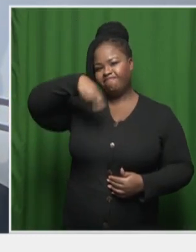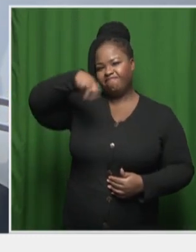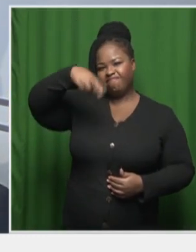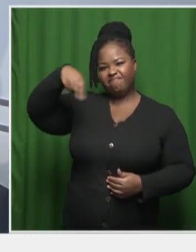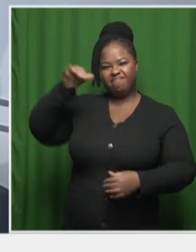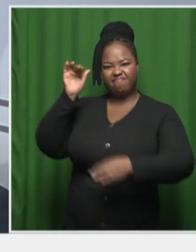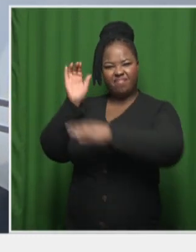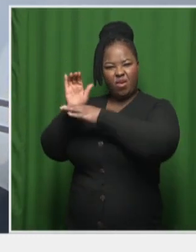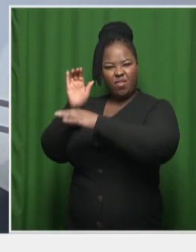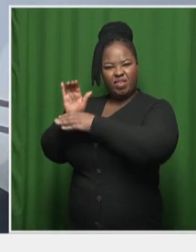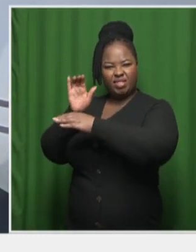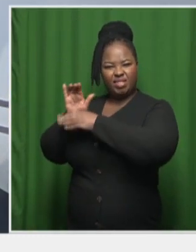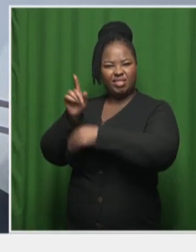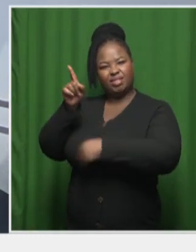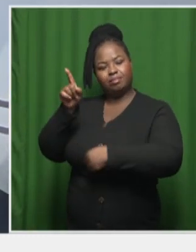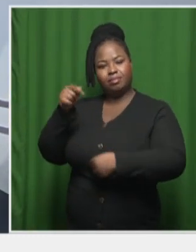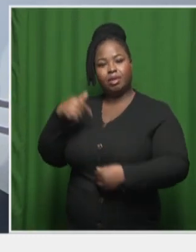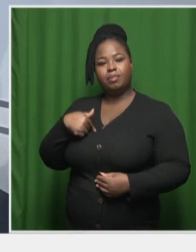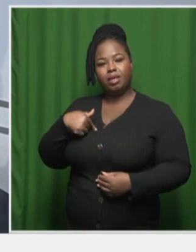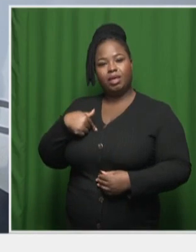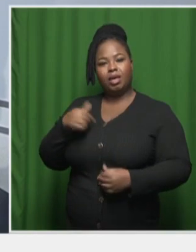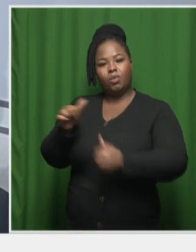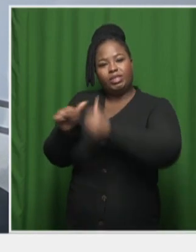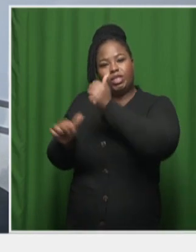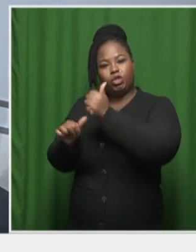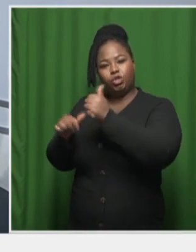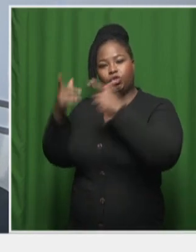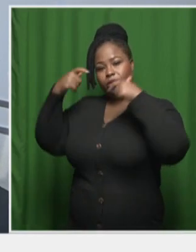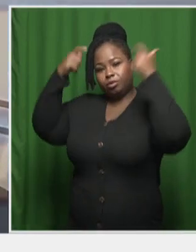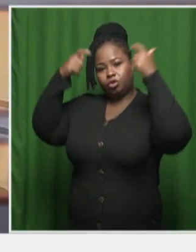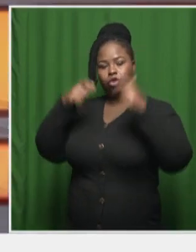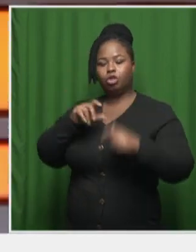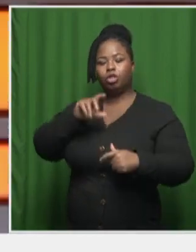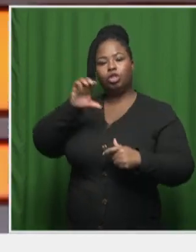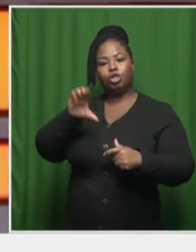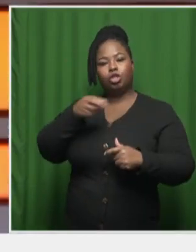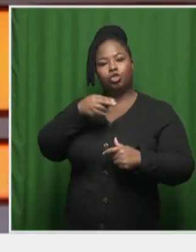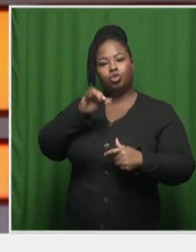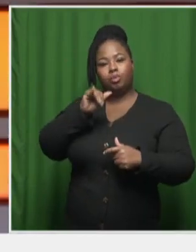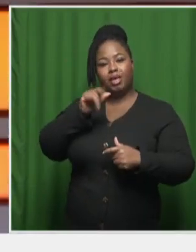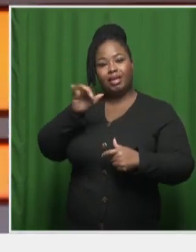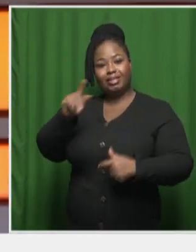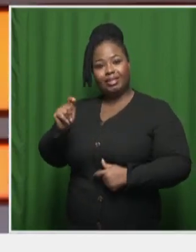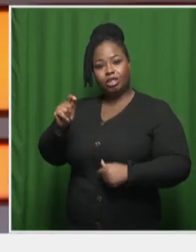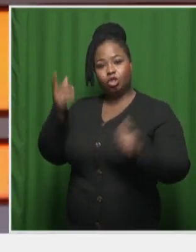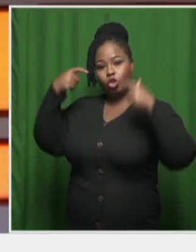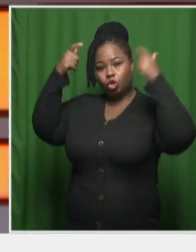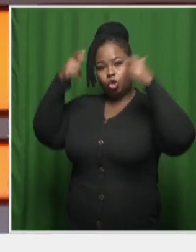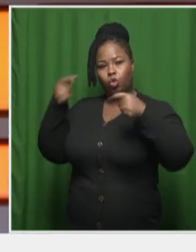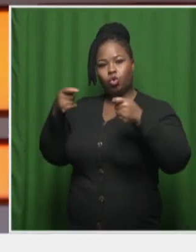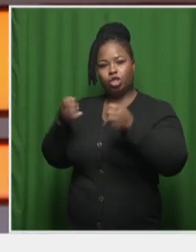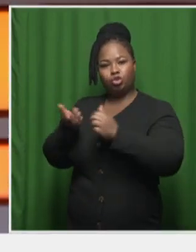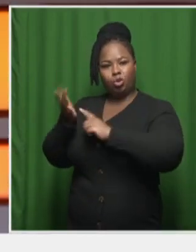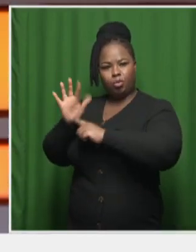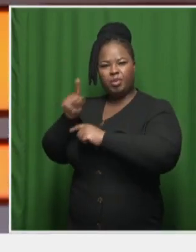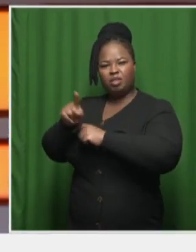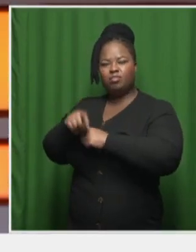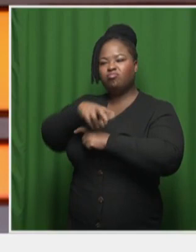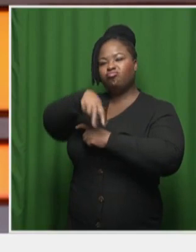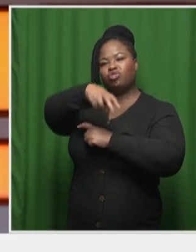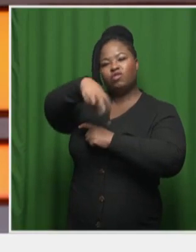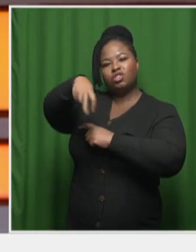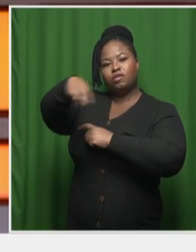I became a junior cook on super yachts. So I traveled with clients around the world on their super yachts,